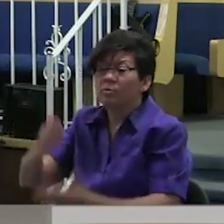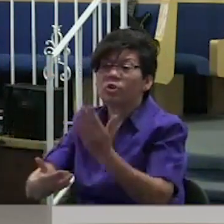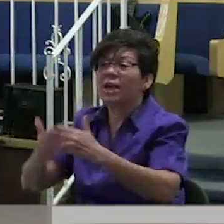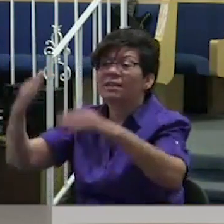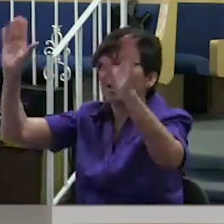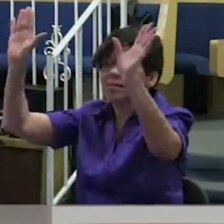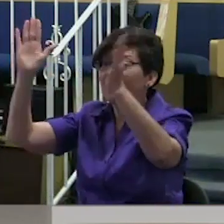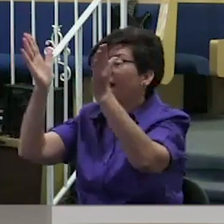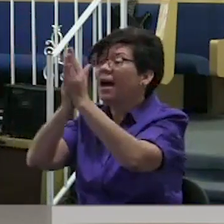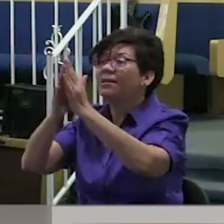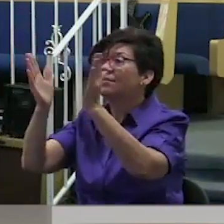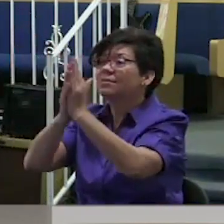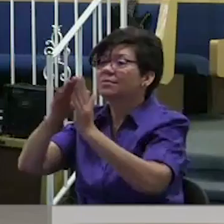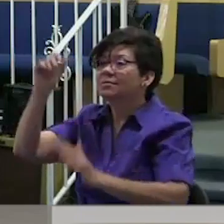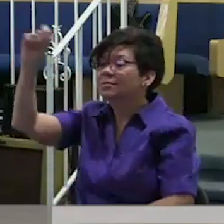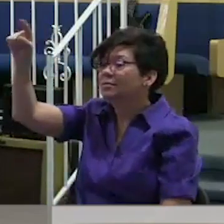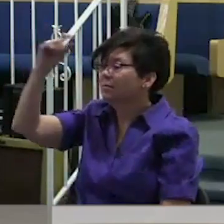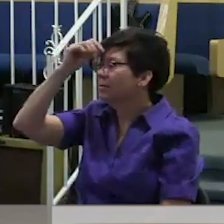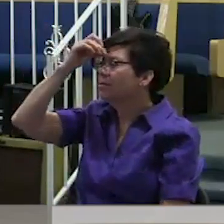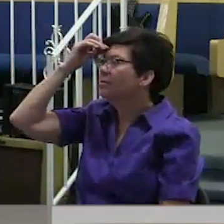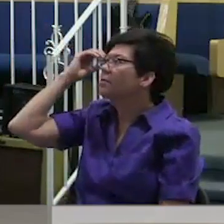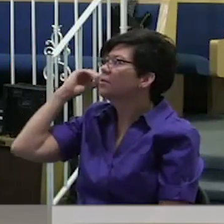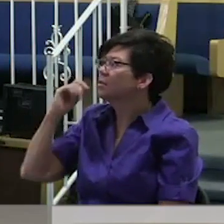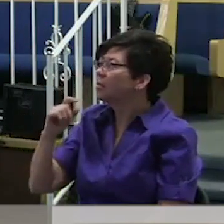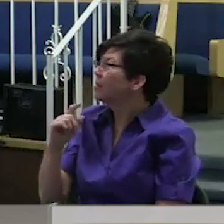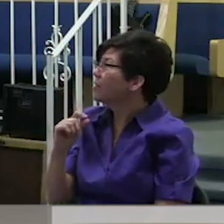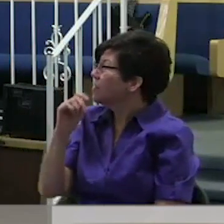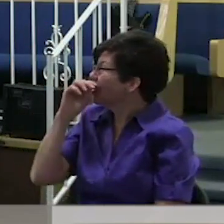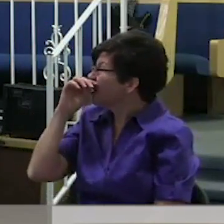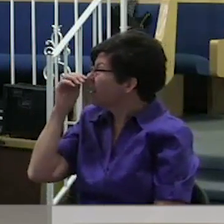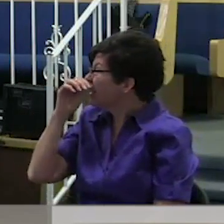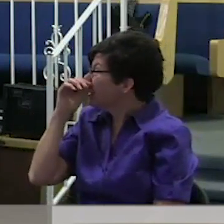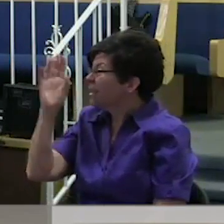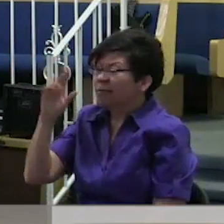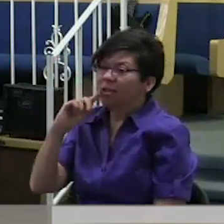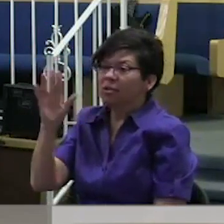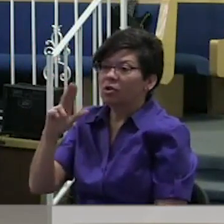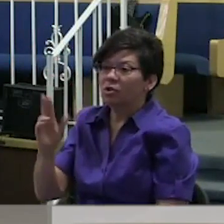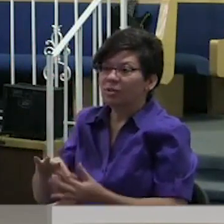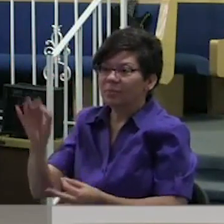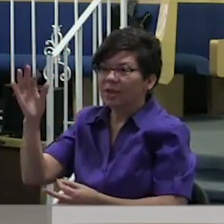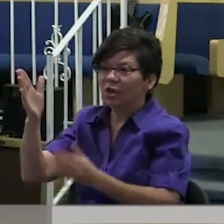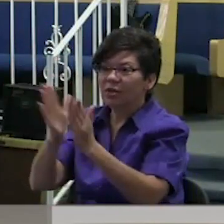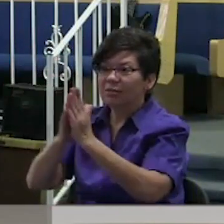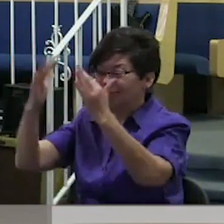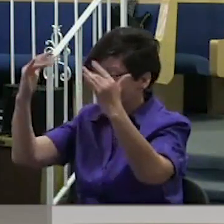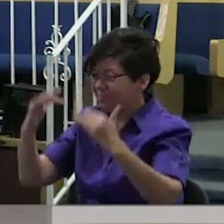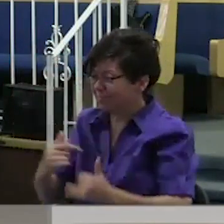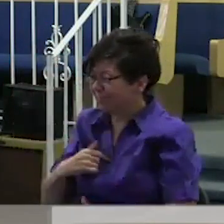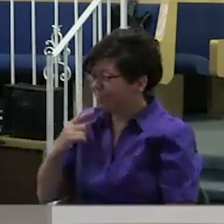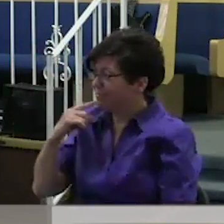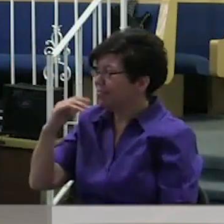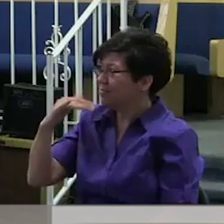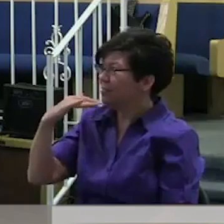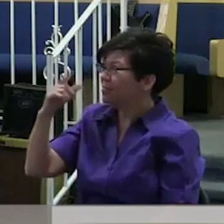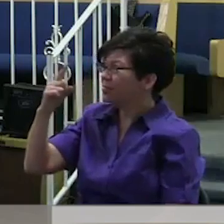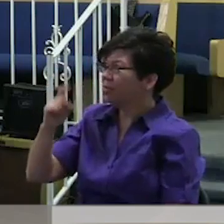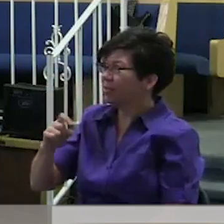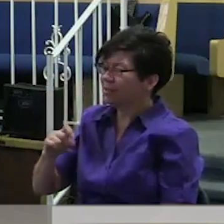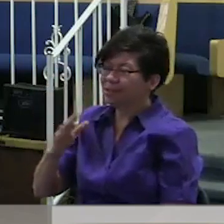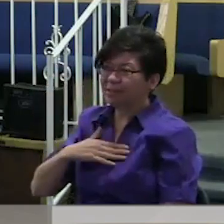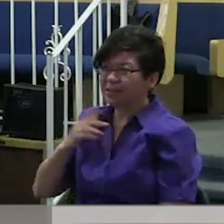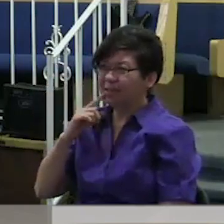in the air and just ask the Lord, fill me with your spirit. Fill me with your presence. I need